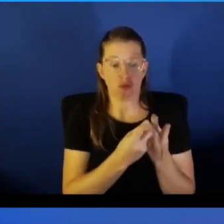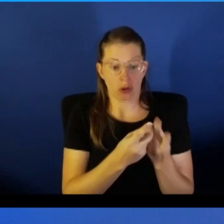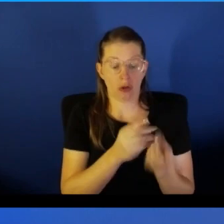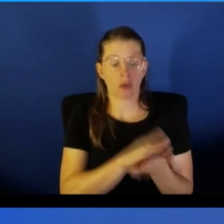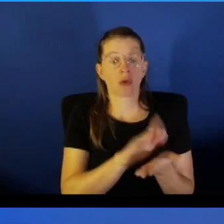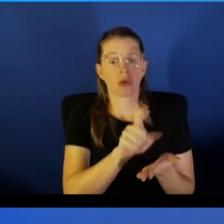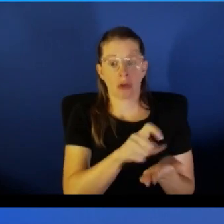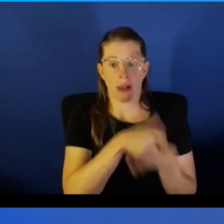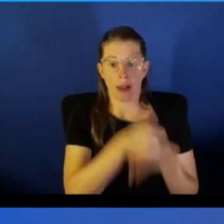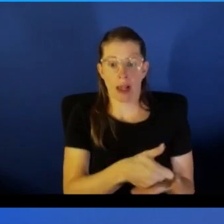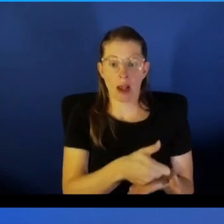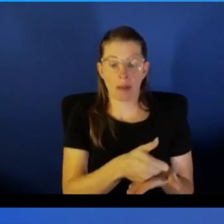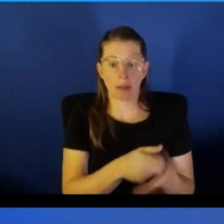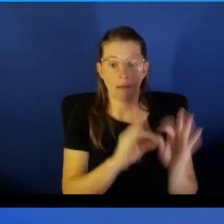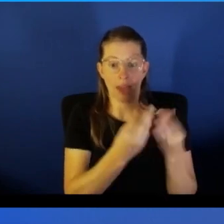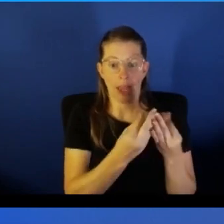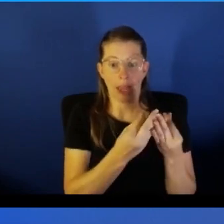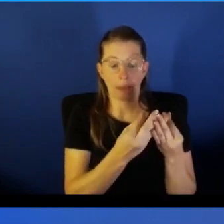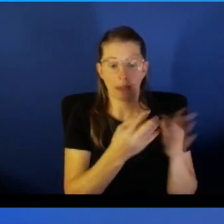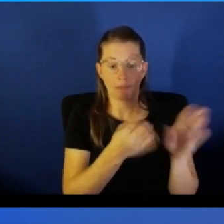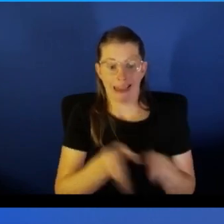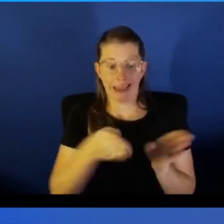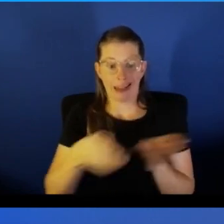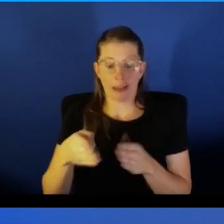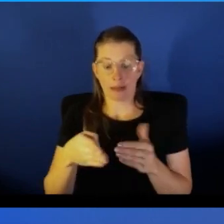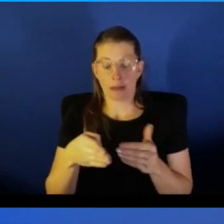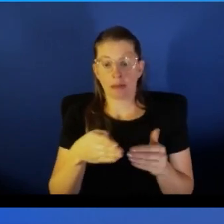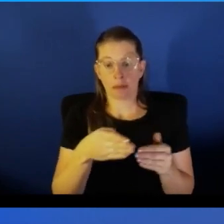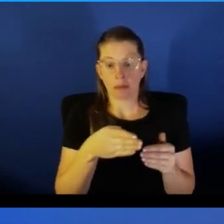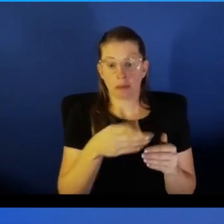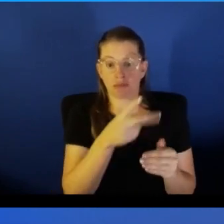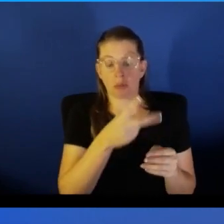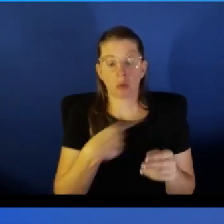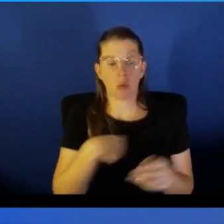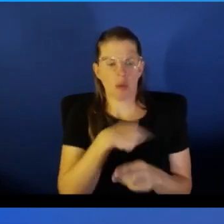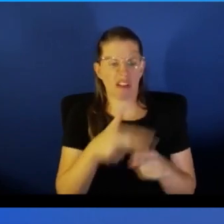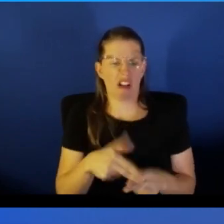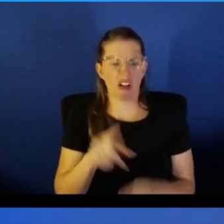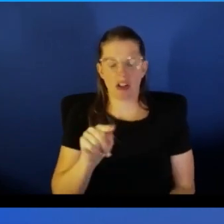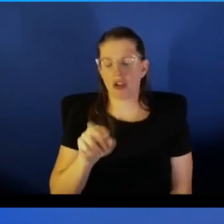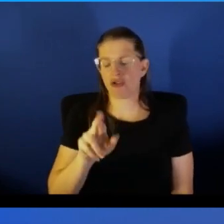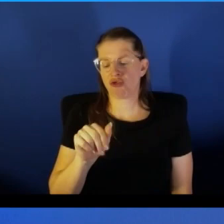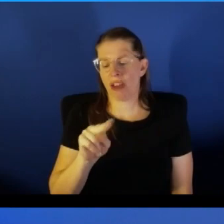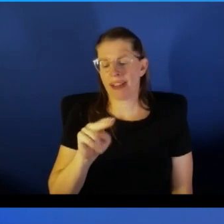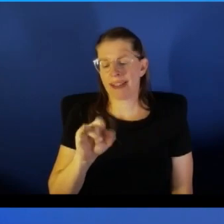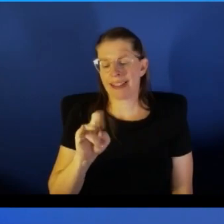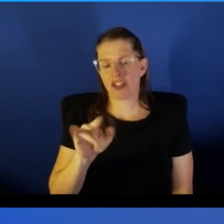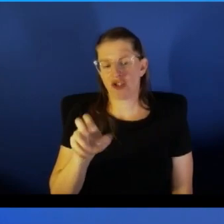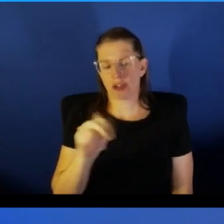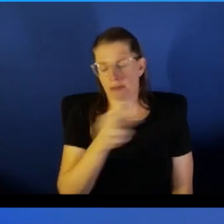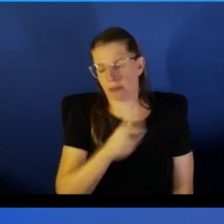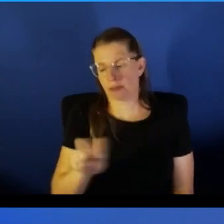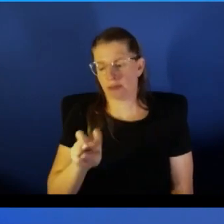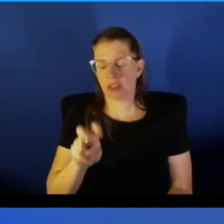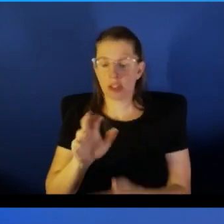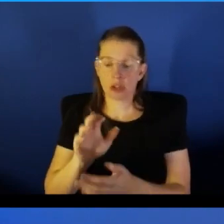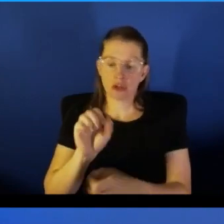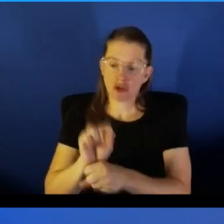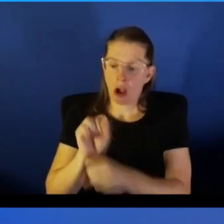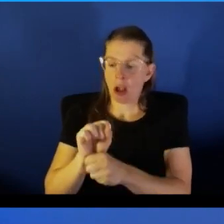families start planning it by age 14 for what we call transition, meaning thinking about job, skills,